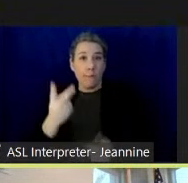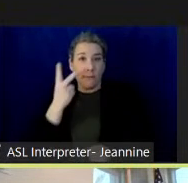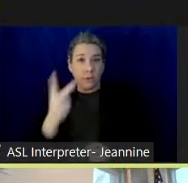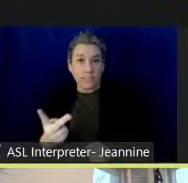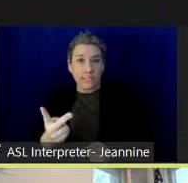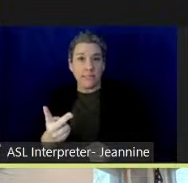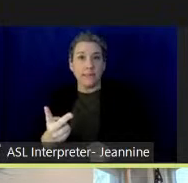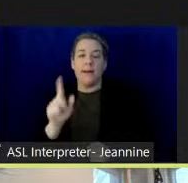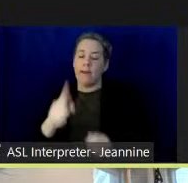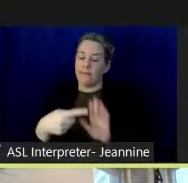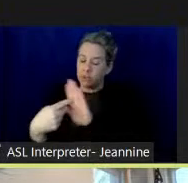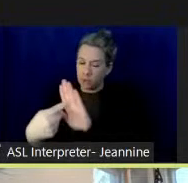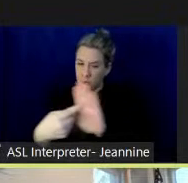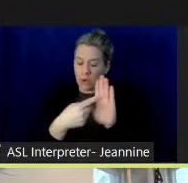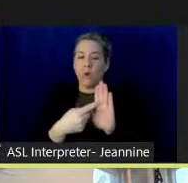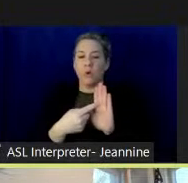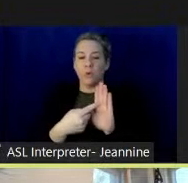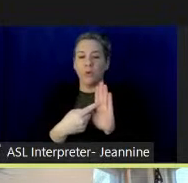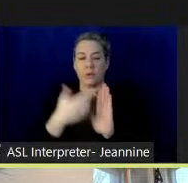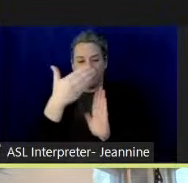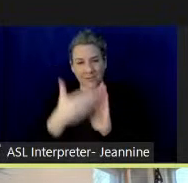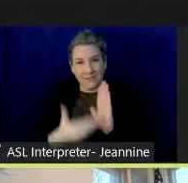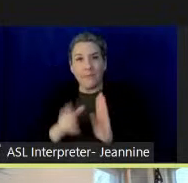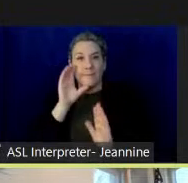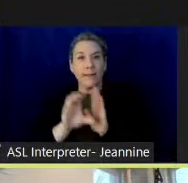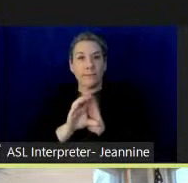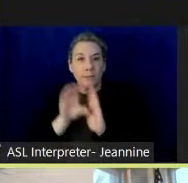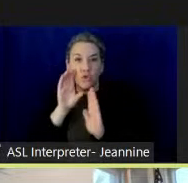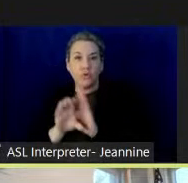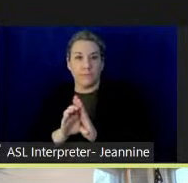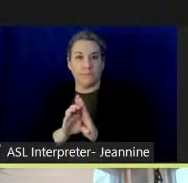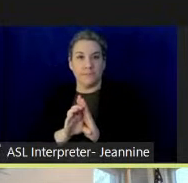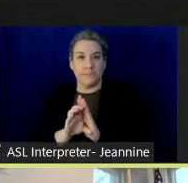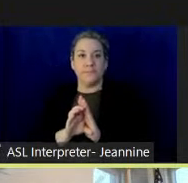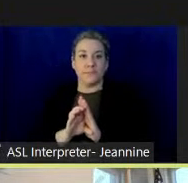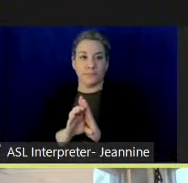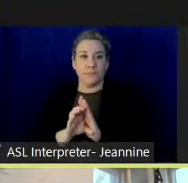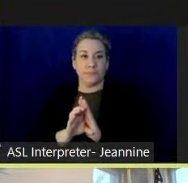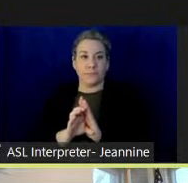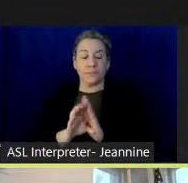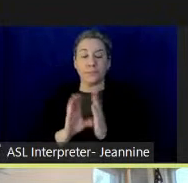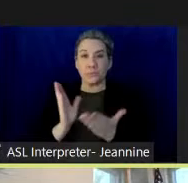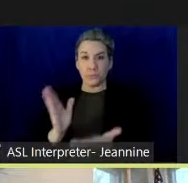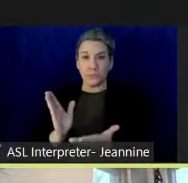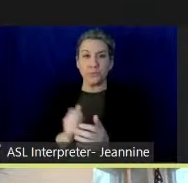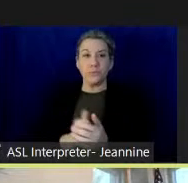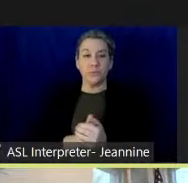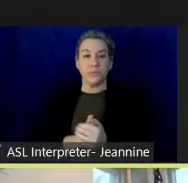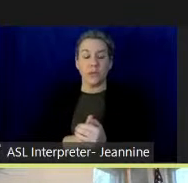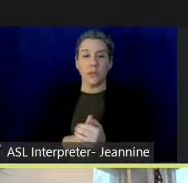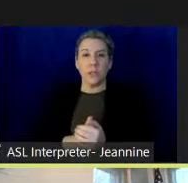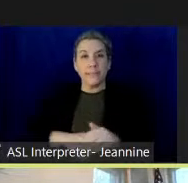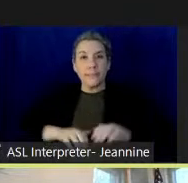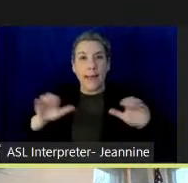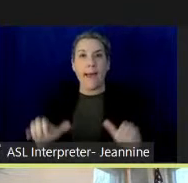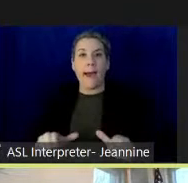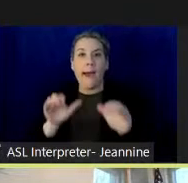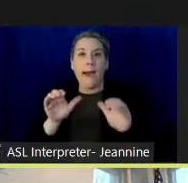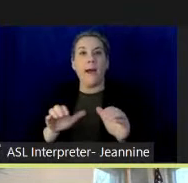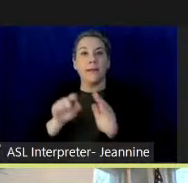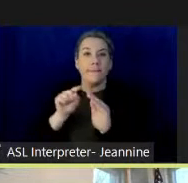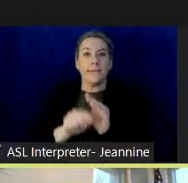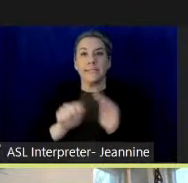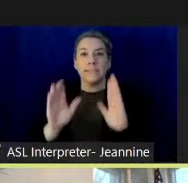to expose you some of that imagery. Point in case, this active assailant video comes out